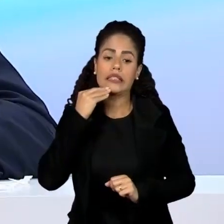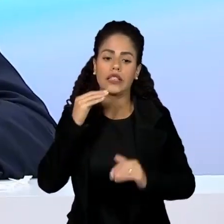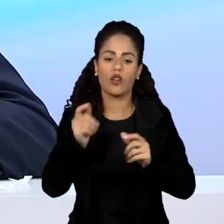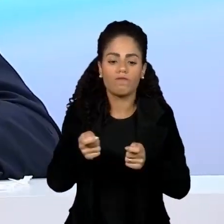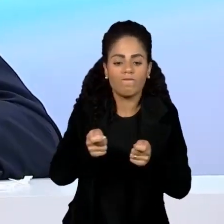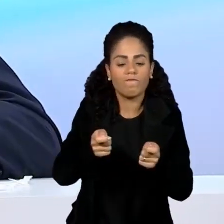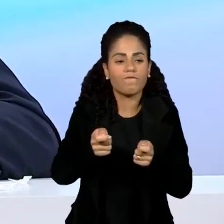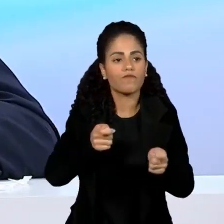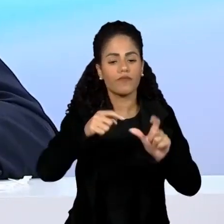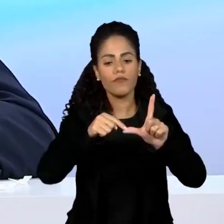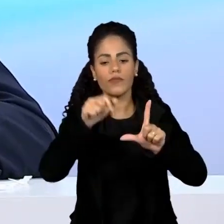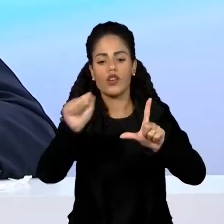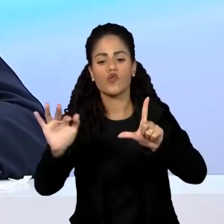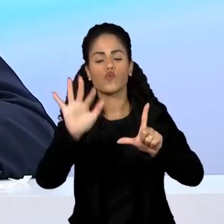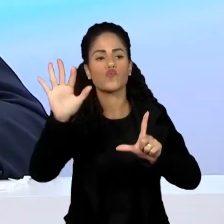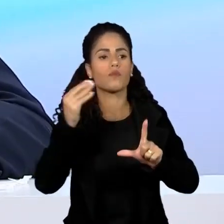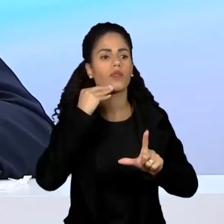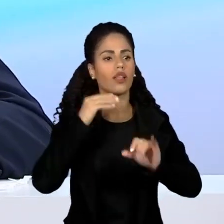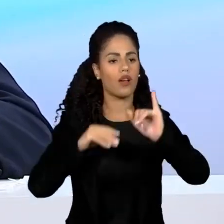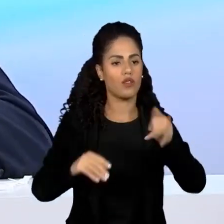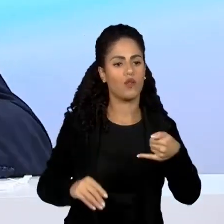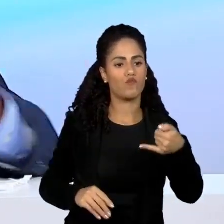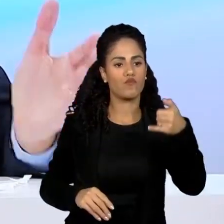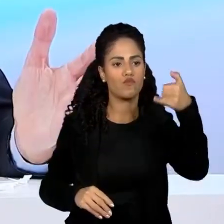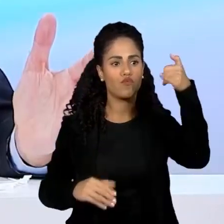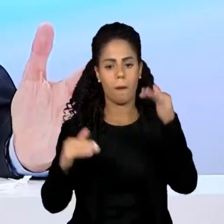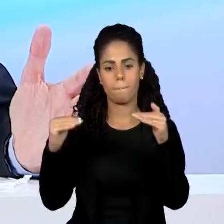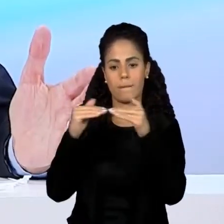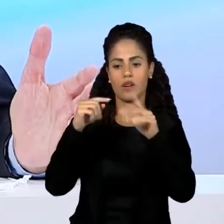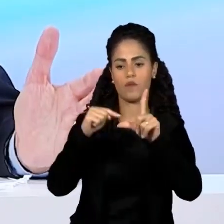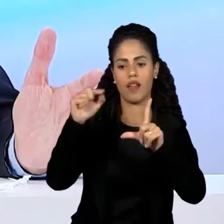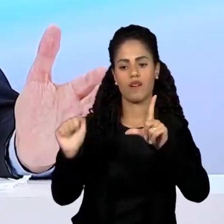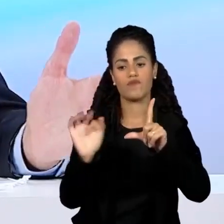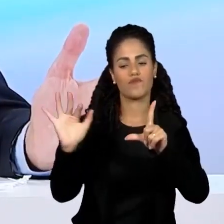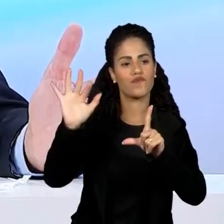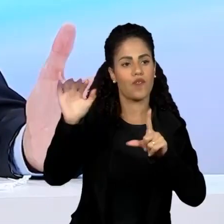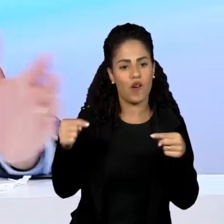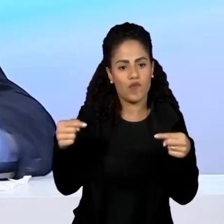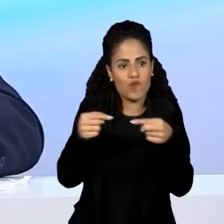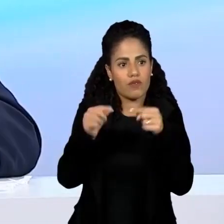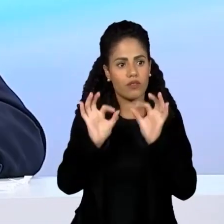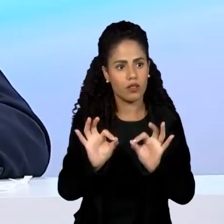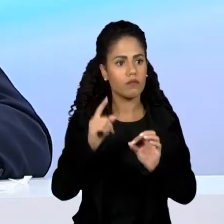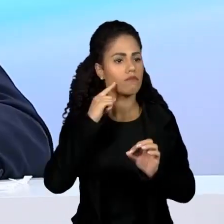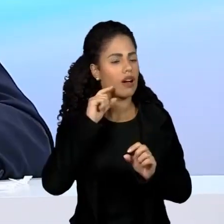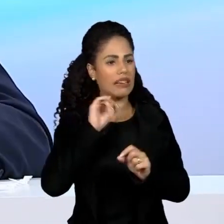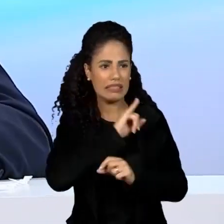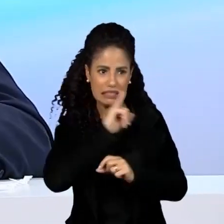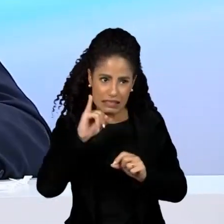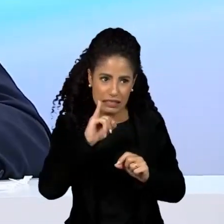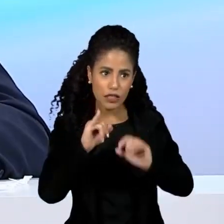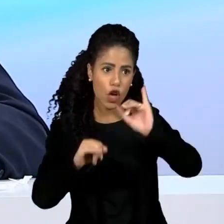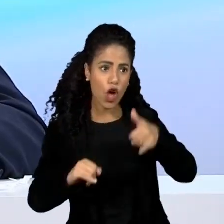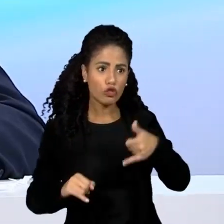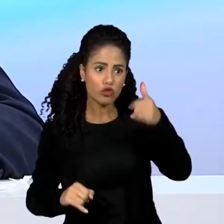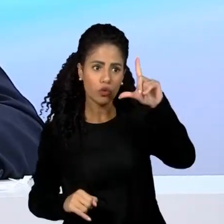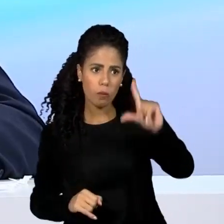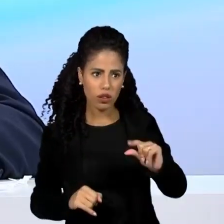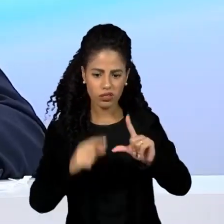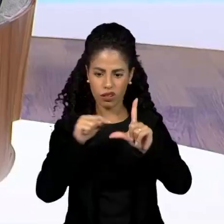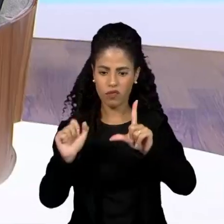alto para baixar essa inflação. Se baixar o juro sem cuidado, a gente não vai descuidar da inflação e voltar ao velho